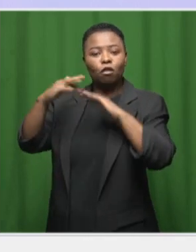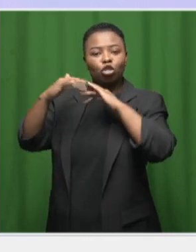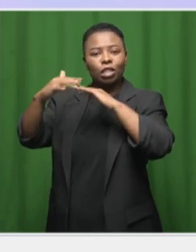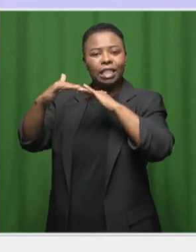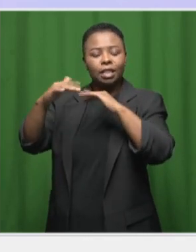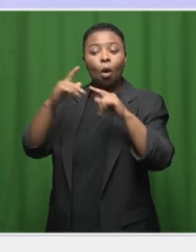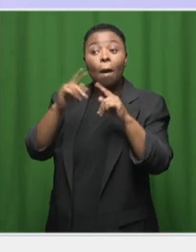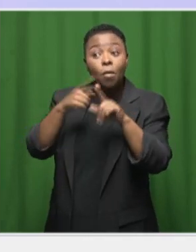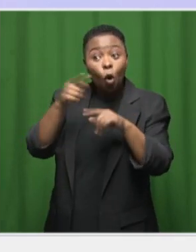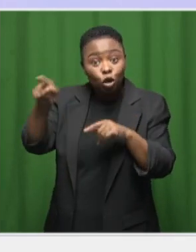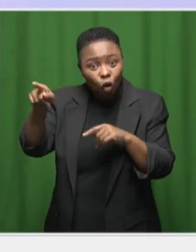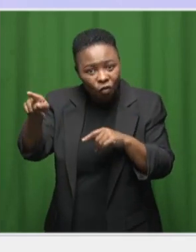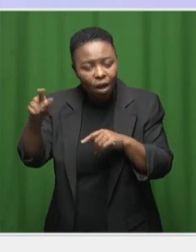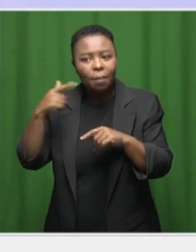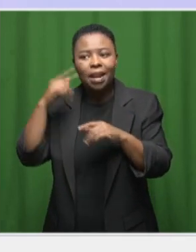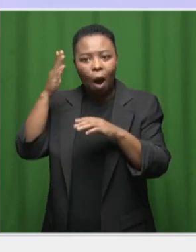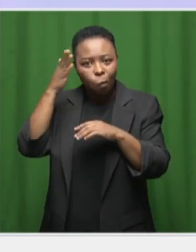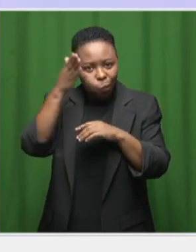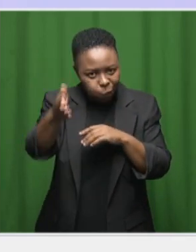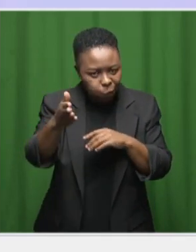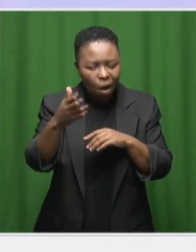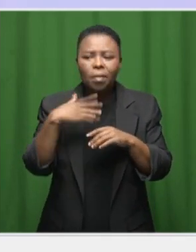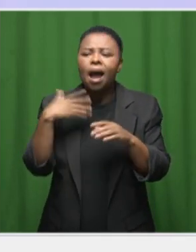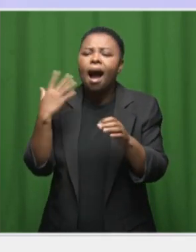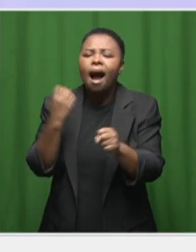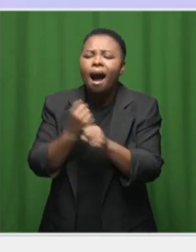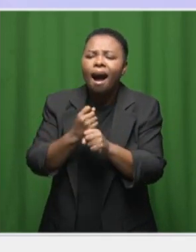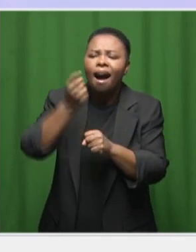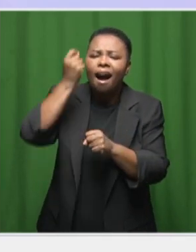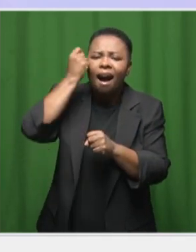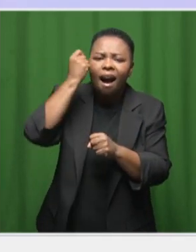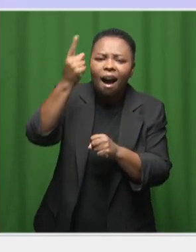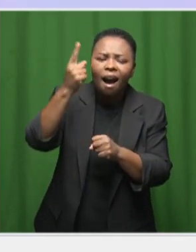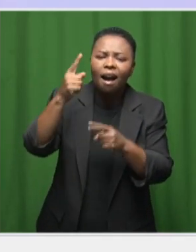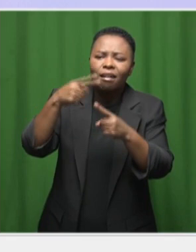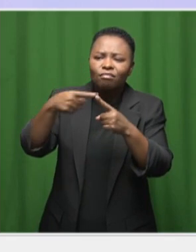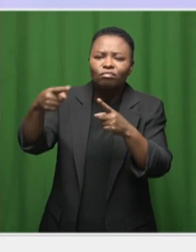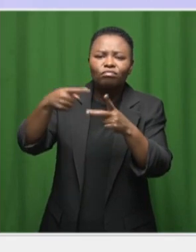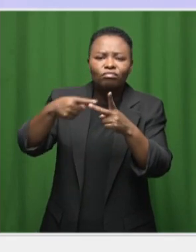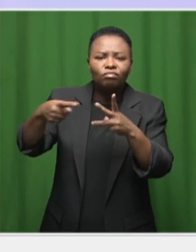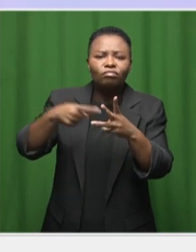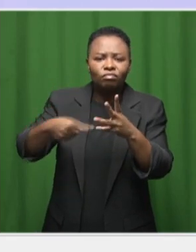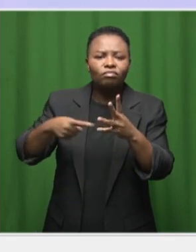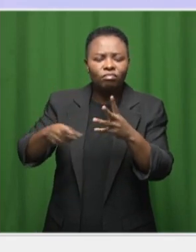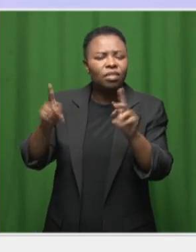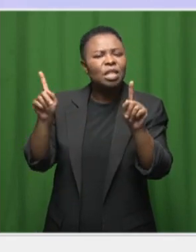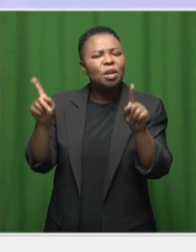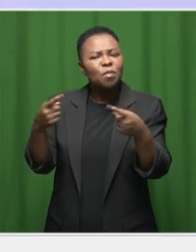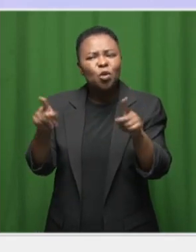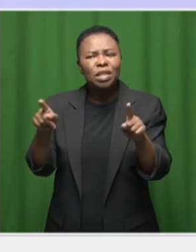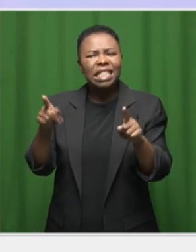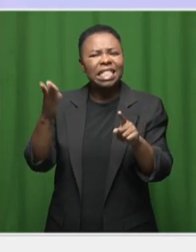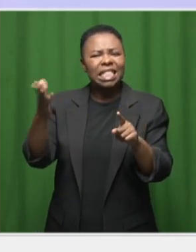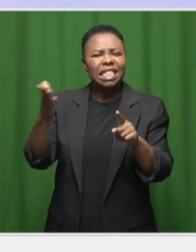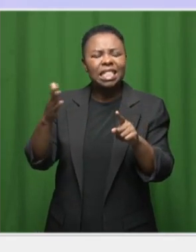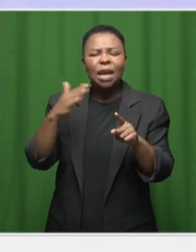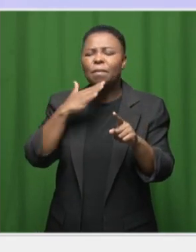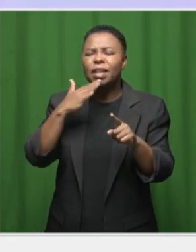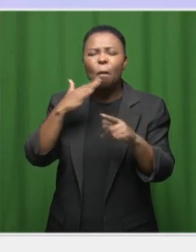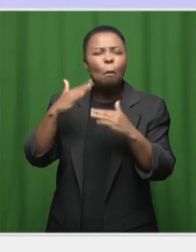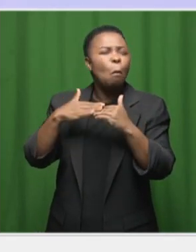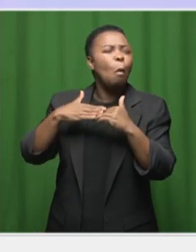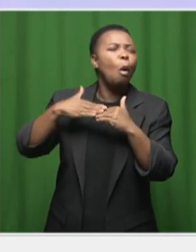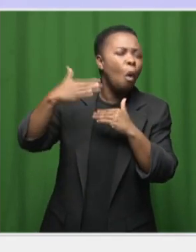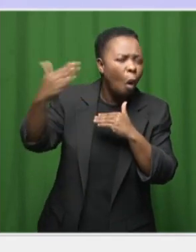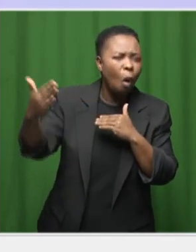him, I went there, and then I got to understand certain elements that the music it's beyond those moments, you know.